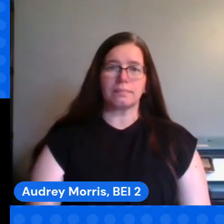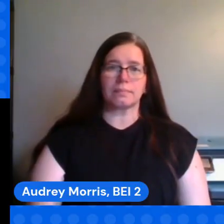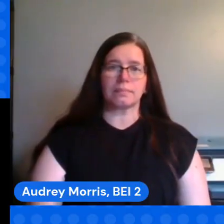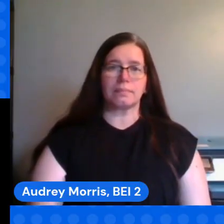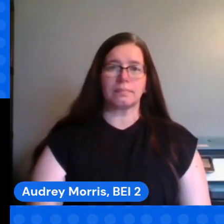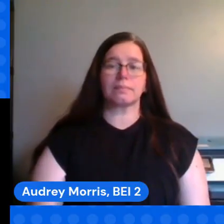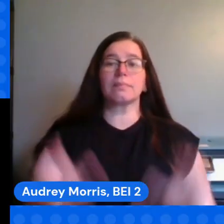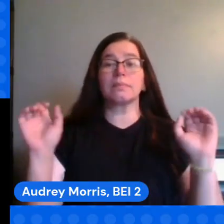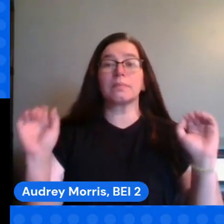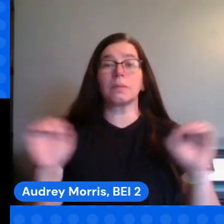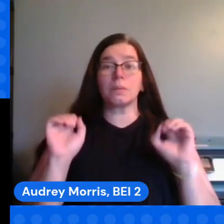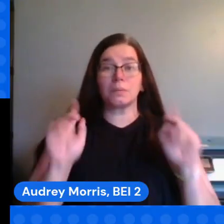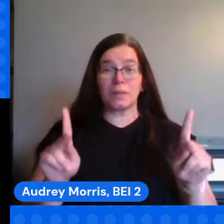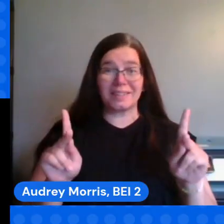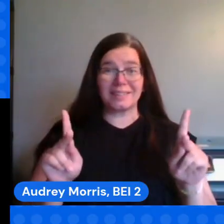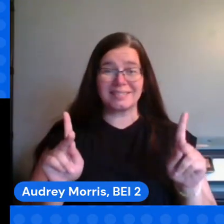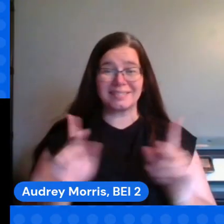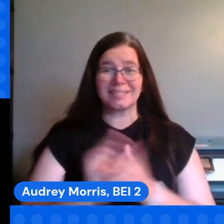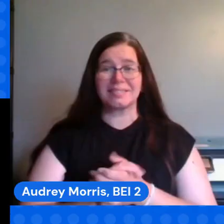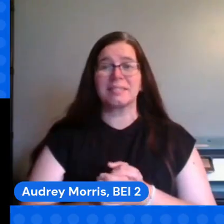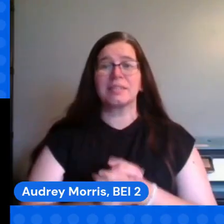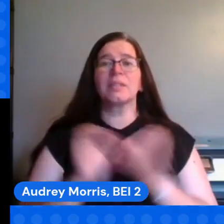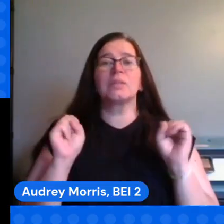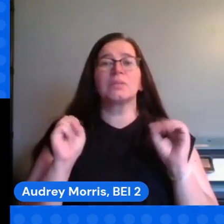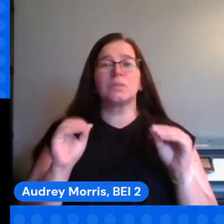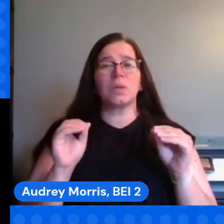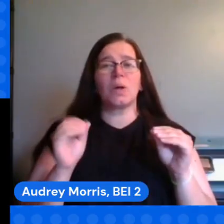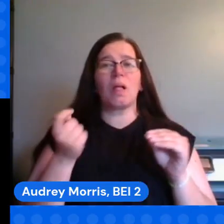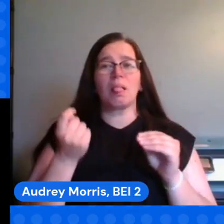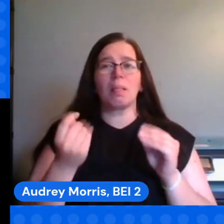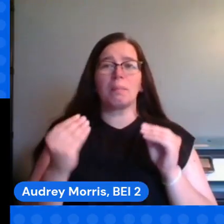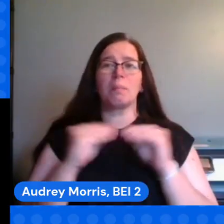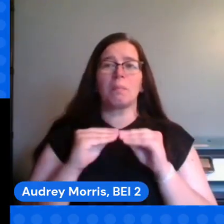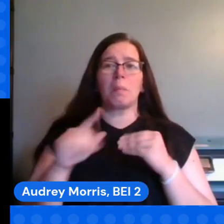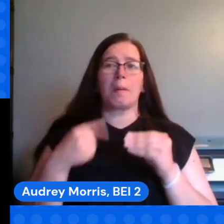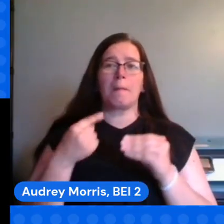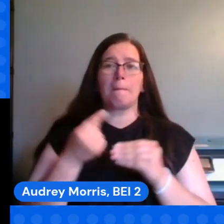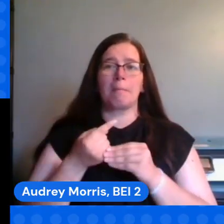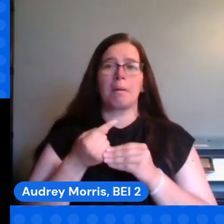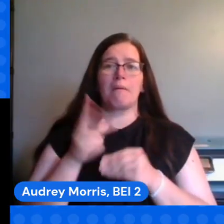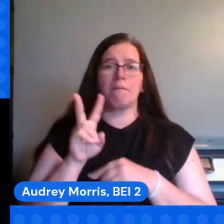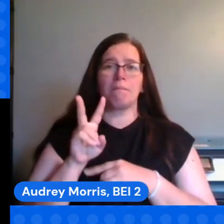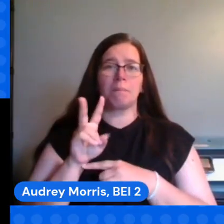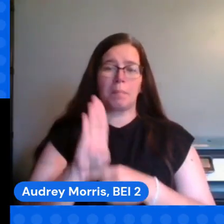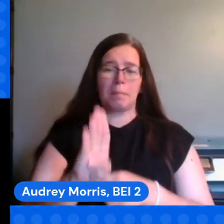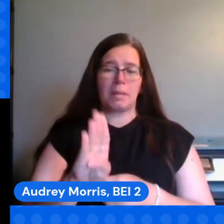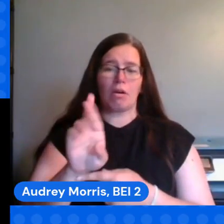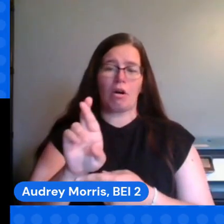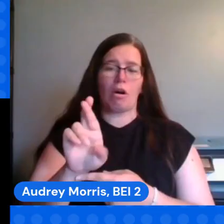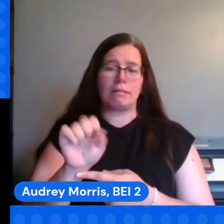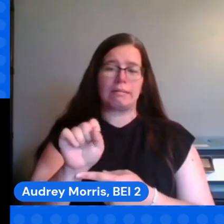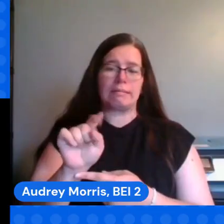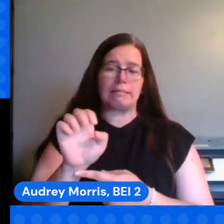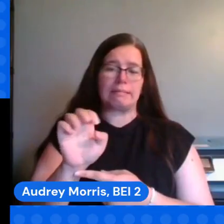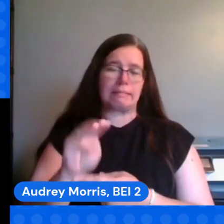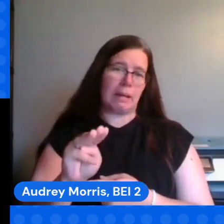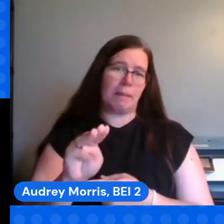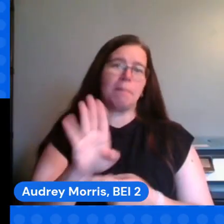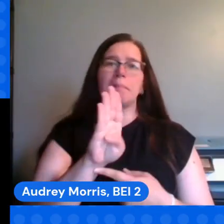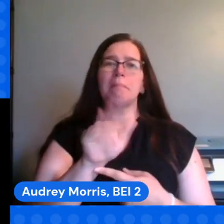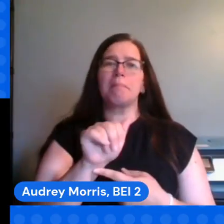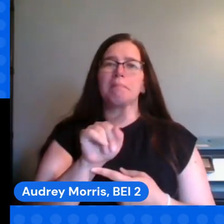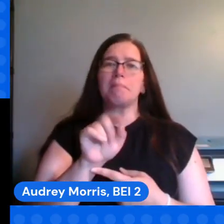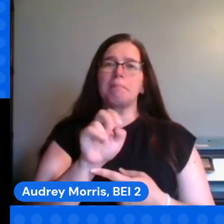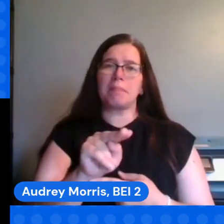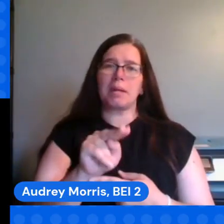All right. So just a little bit more about BR STEM. It stands for Baton Rouge STEM, but